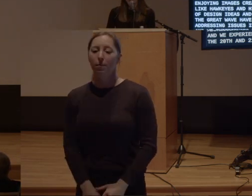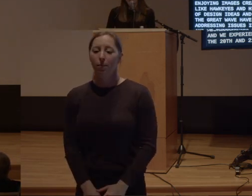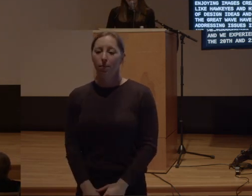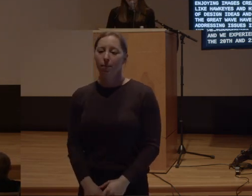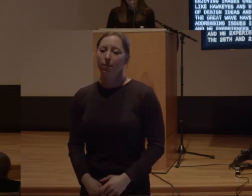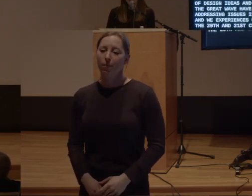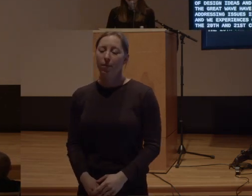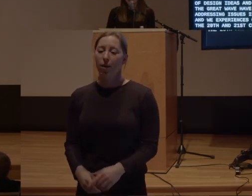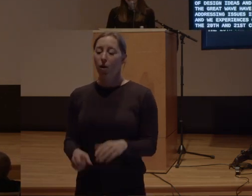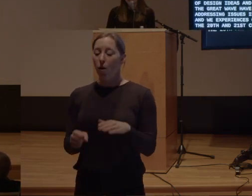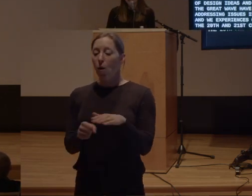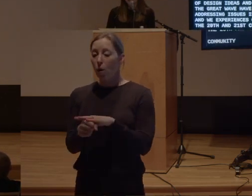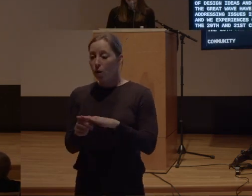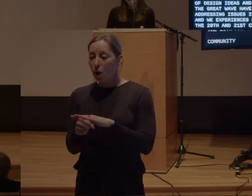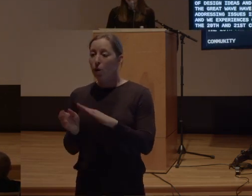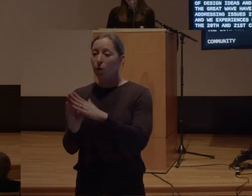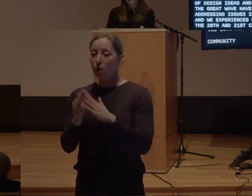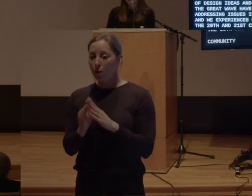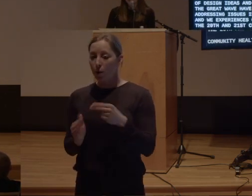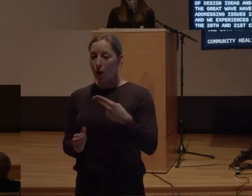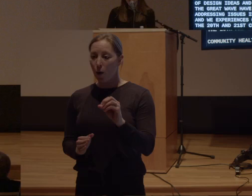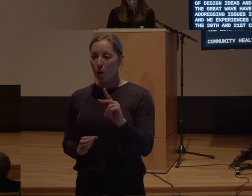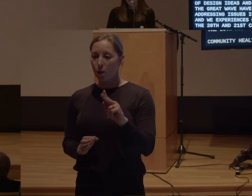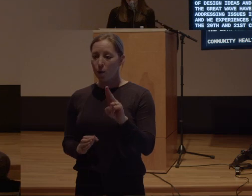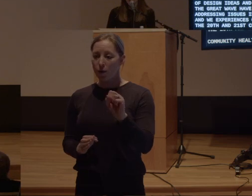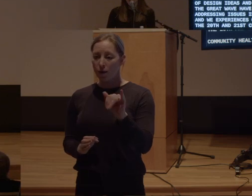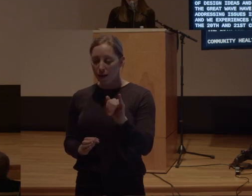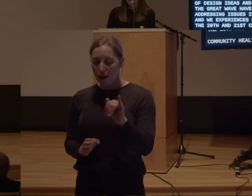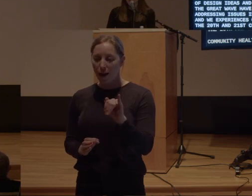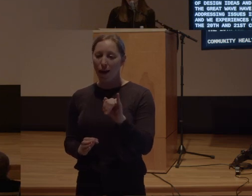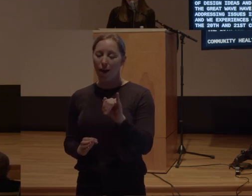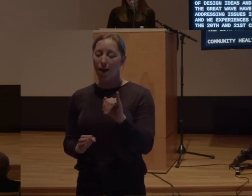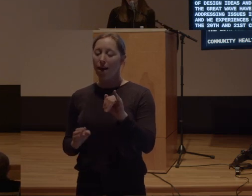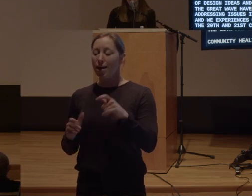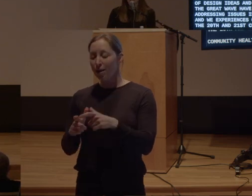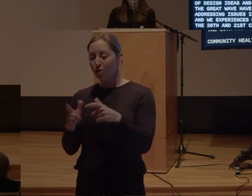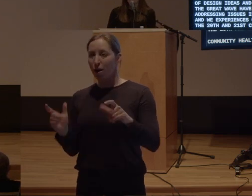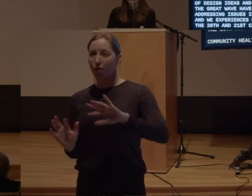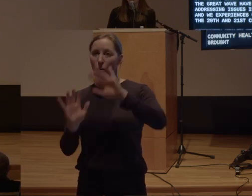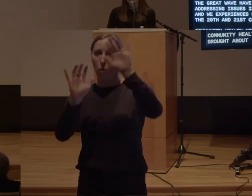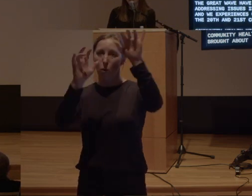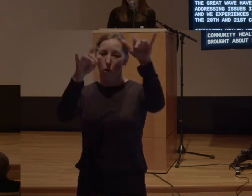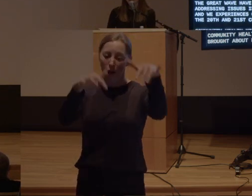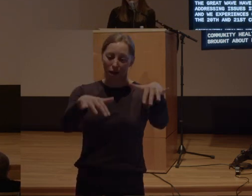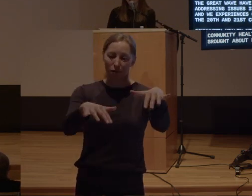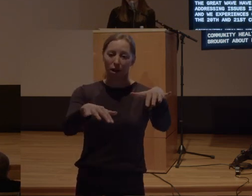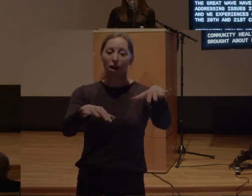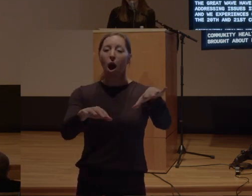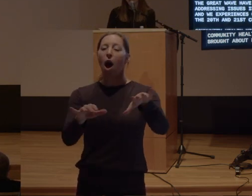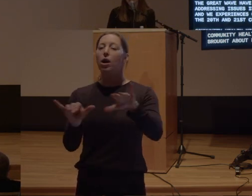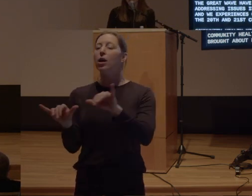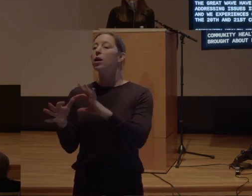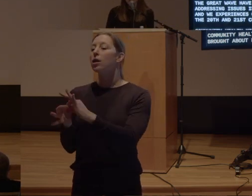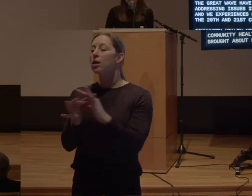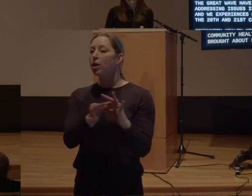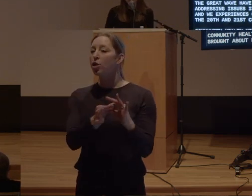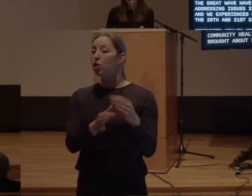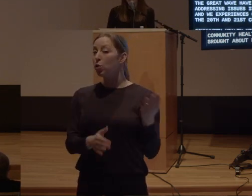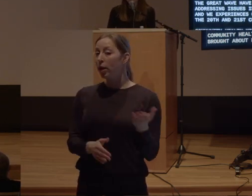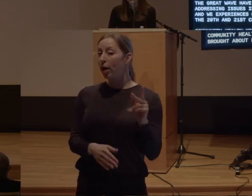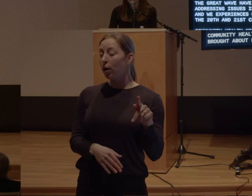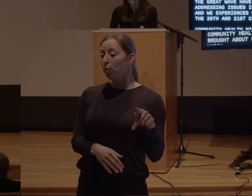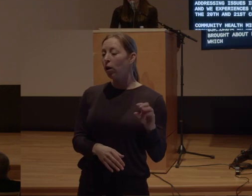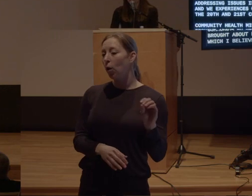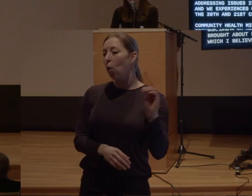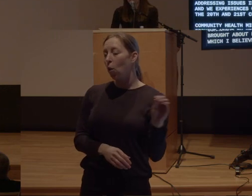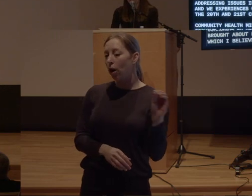For our local community, Hokusai's wave might recall the dramatic waves brought about by king tides along the Oregon coast, which I